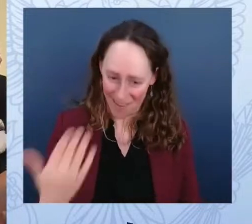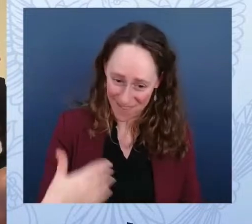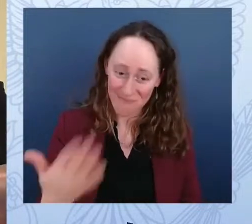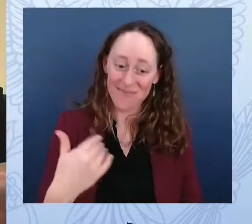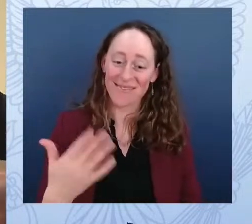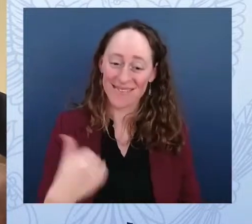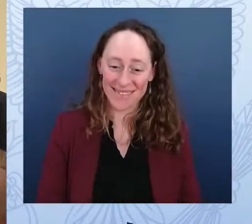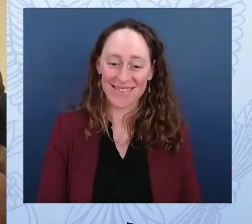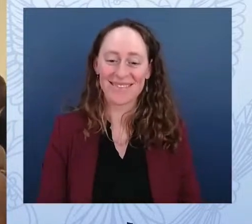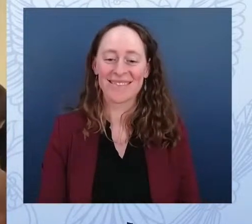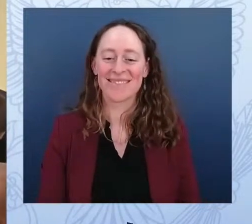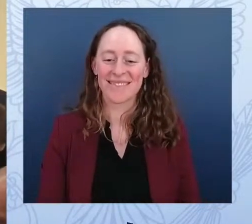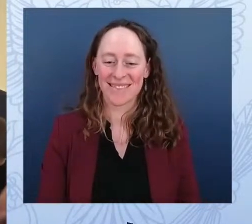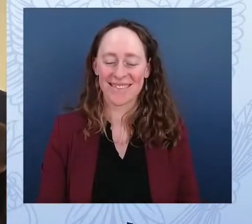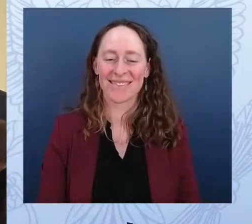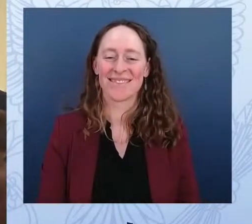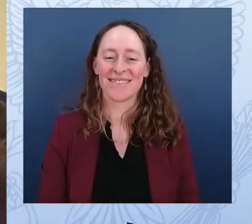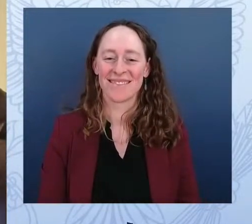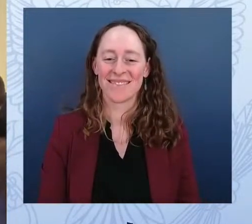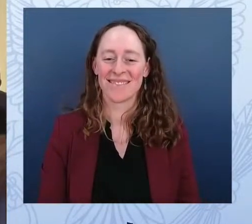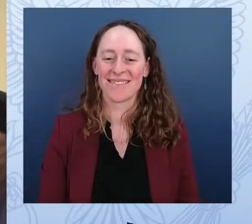Okay.